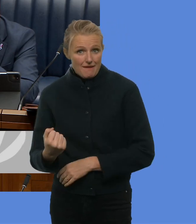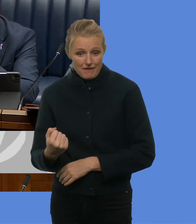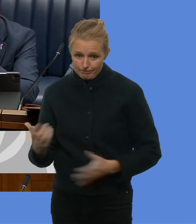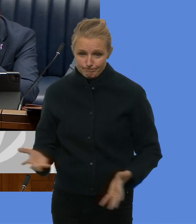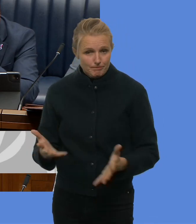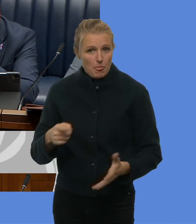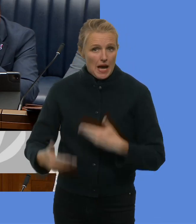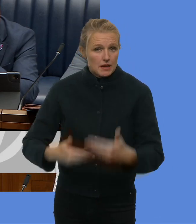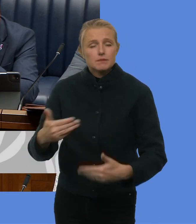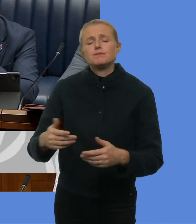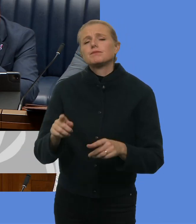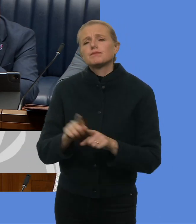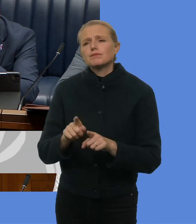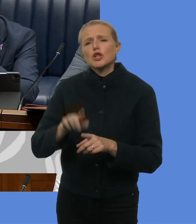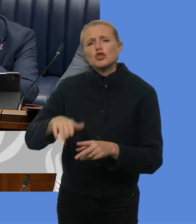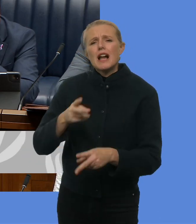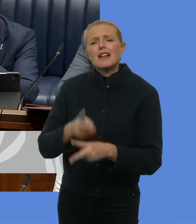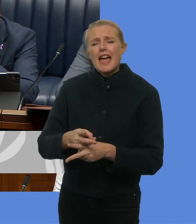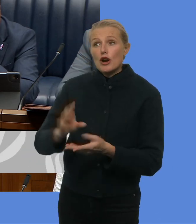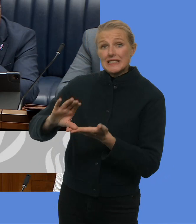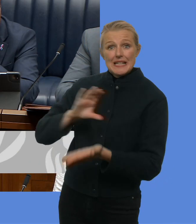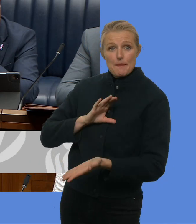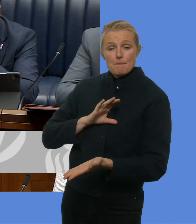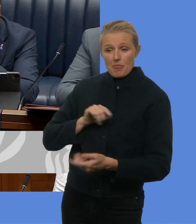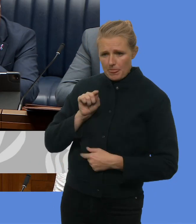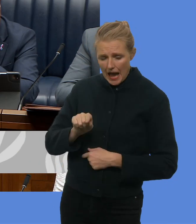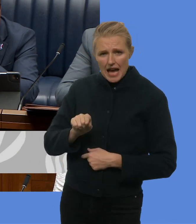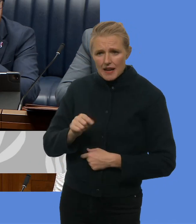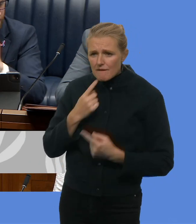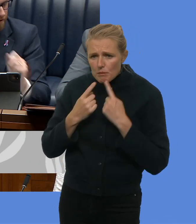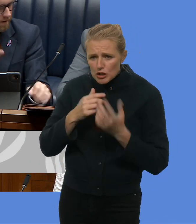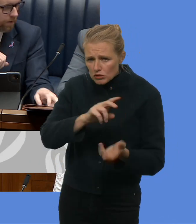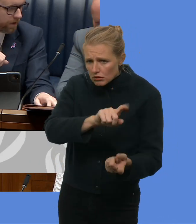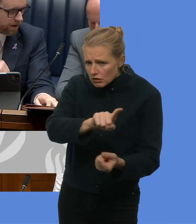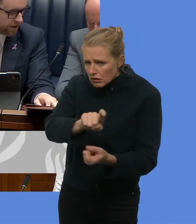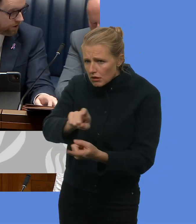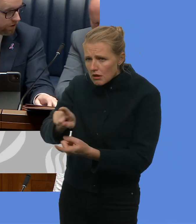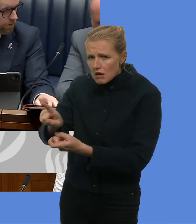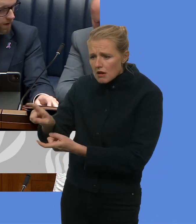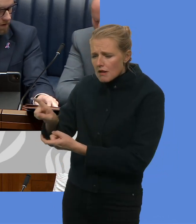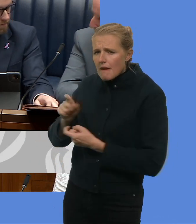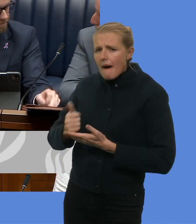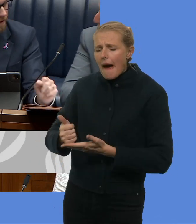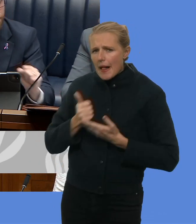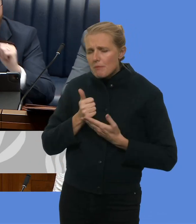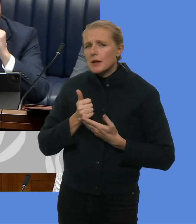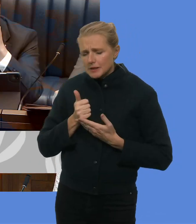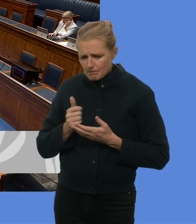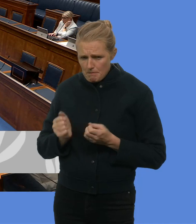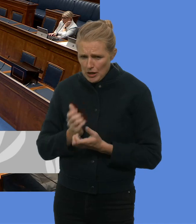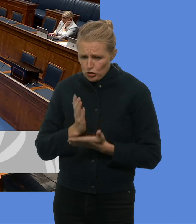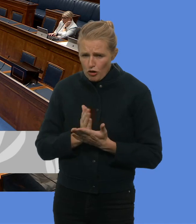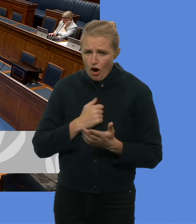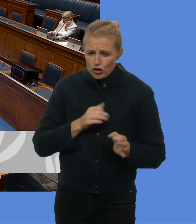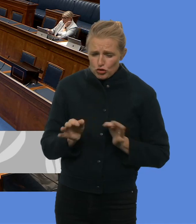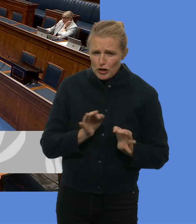been gathered from the Childcare Subsidy Scheme to inform all of the work that will be taking place to develop that comprehensive strategy.